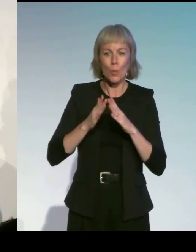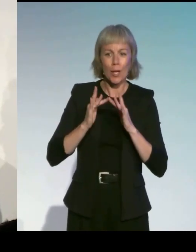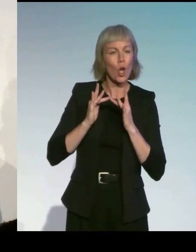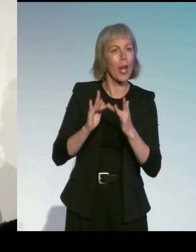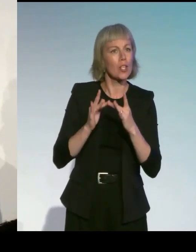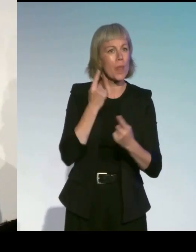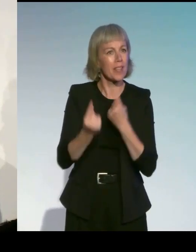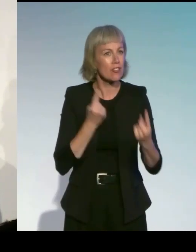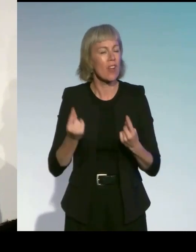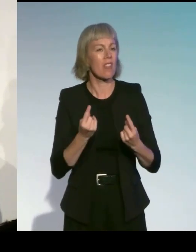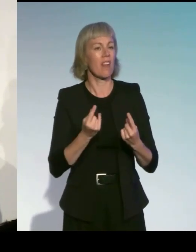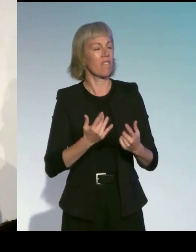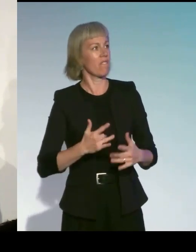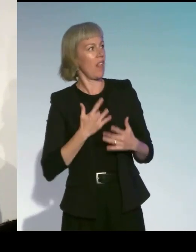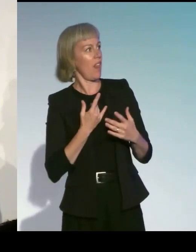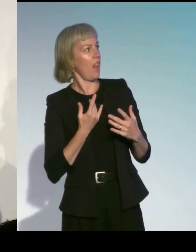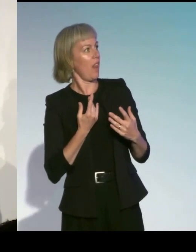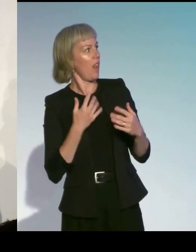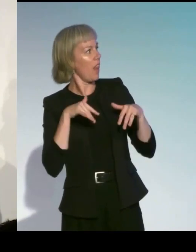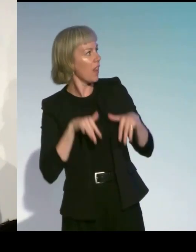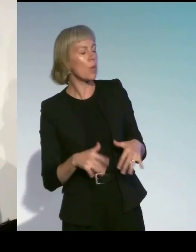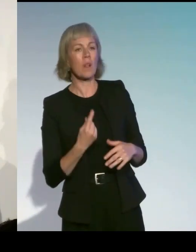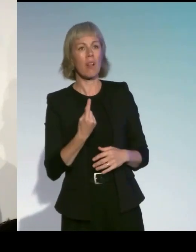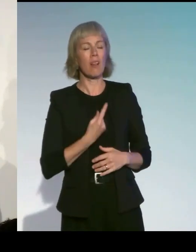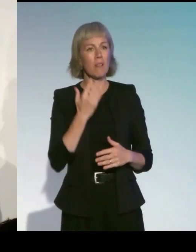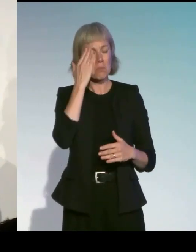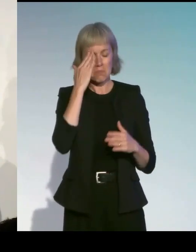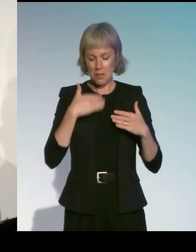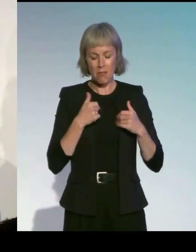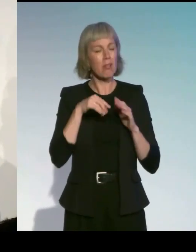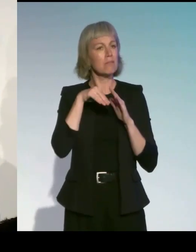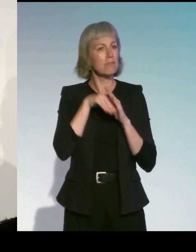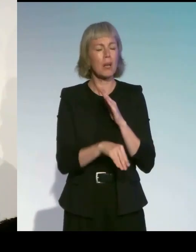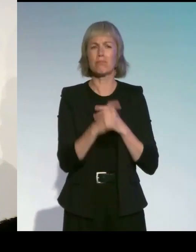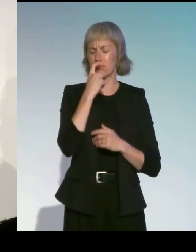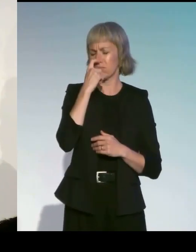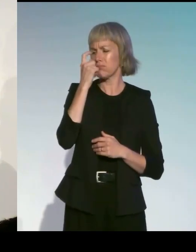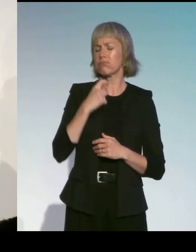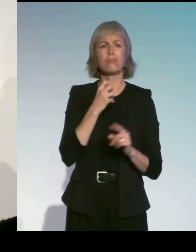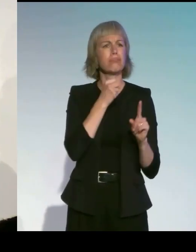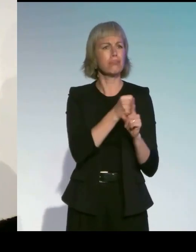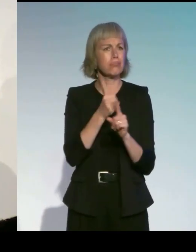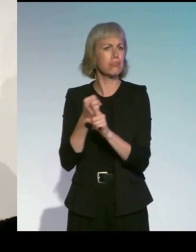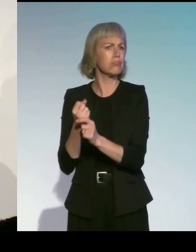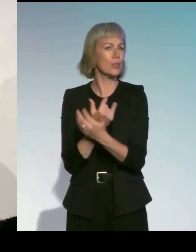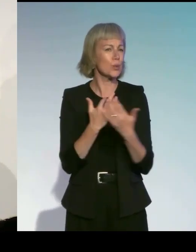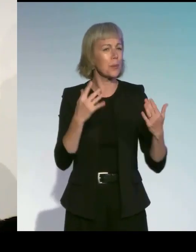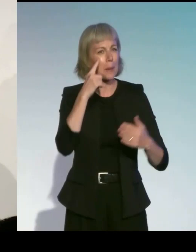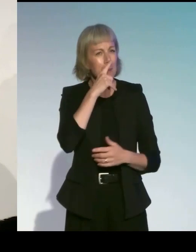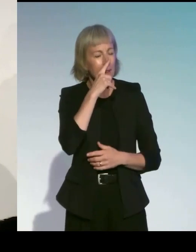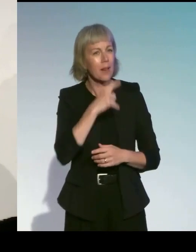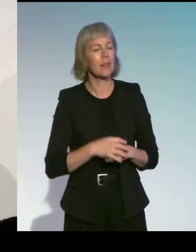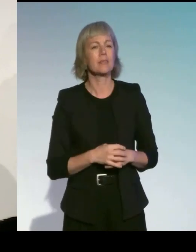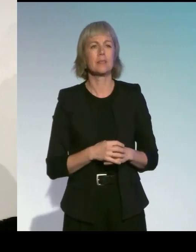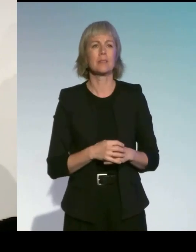feeling isolated and lonely, where mental health was, a serious thing that impact on people's livelihoods. And I